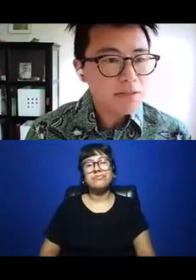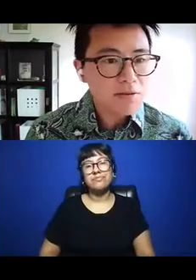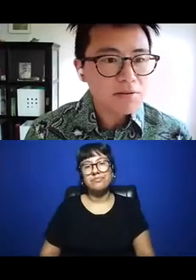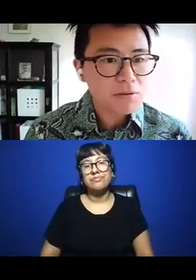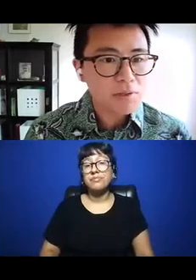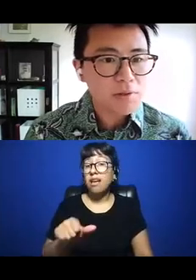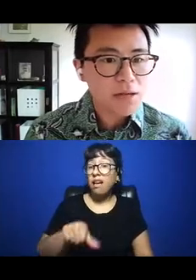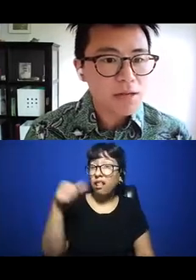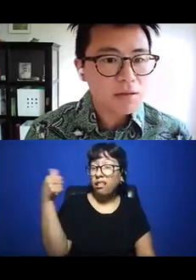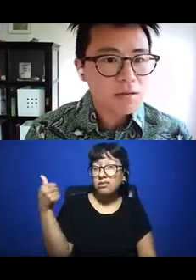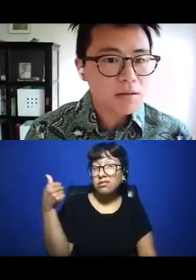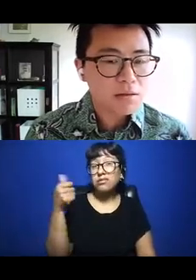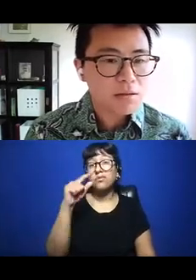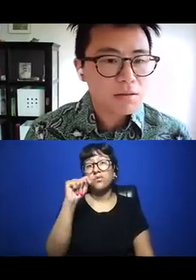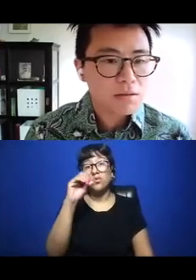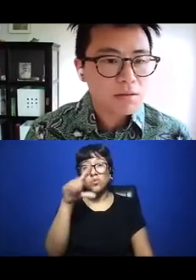Anybody else have other tools you like?